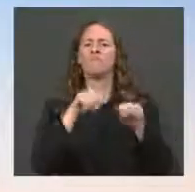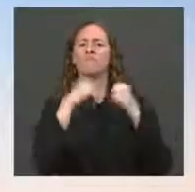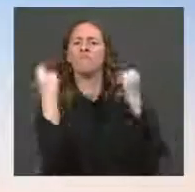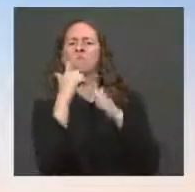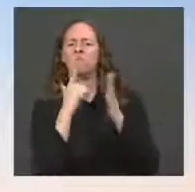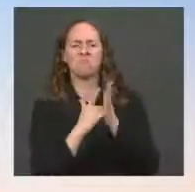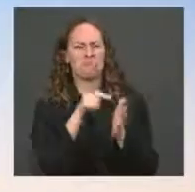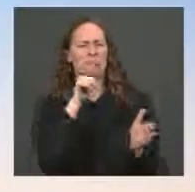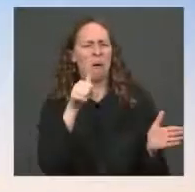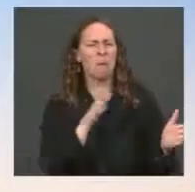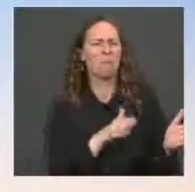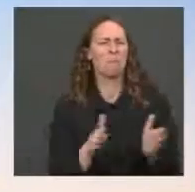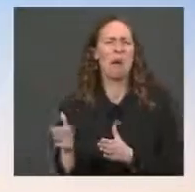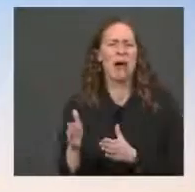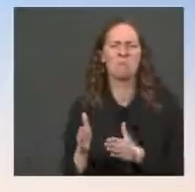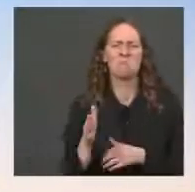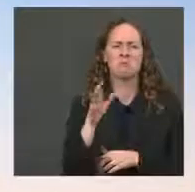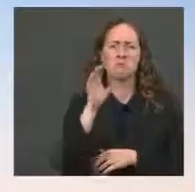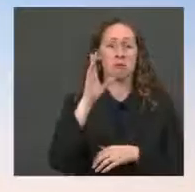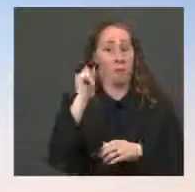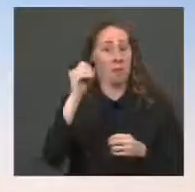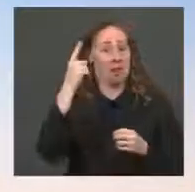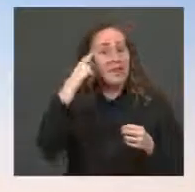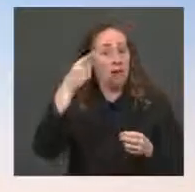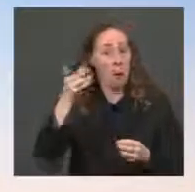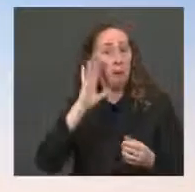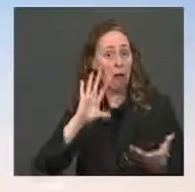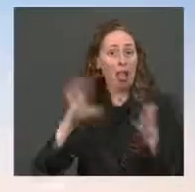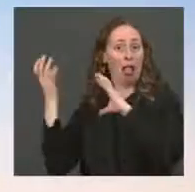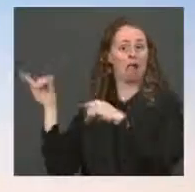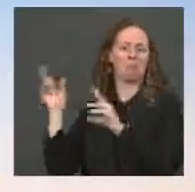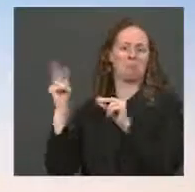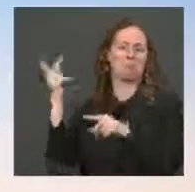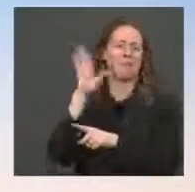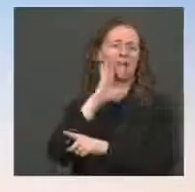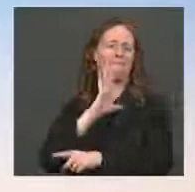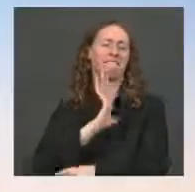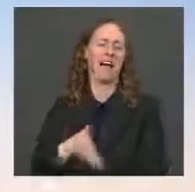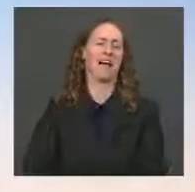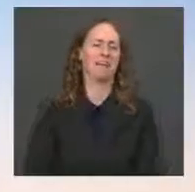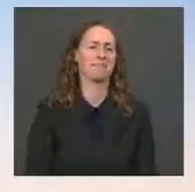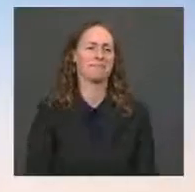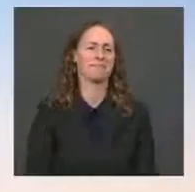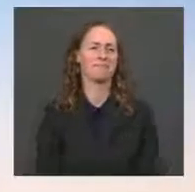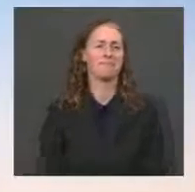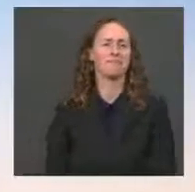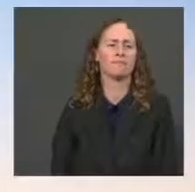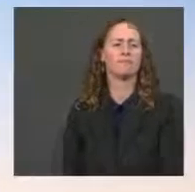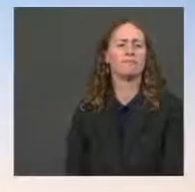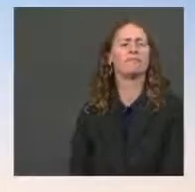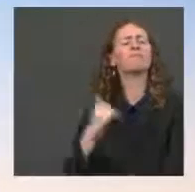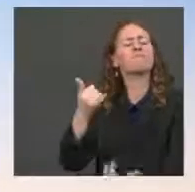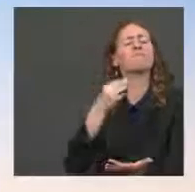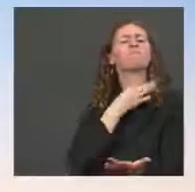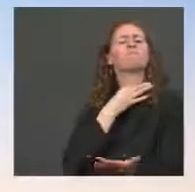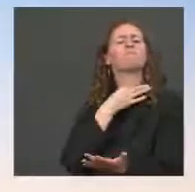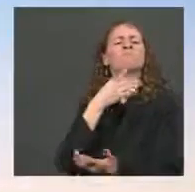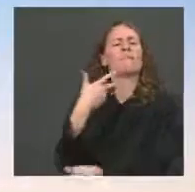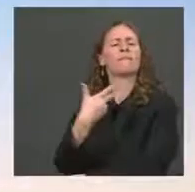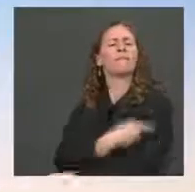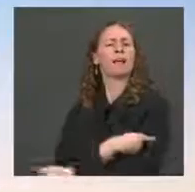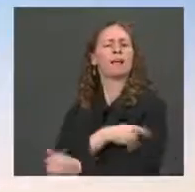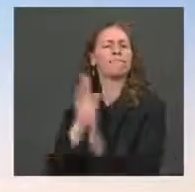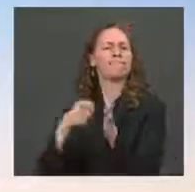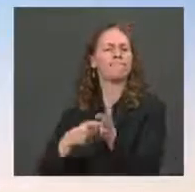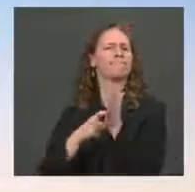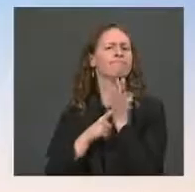that's going to be an issue for this president. Let me ask you a follow-up to the vaccine mandate question. What's the white? Last week you were asked about you know, the obligation that employers have,